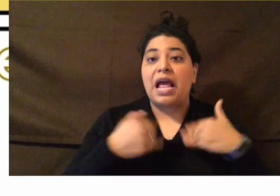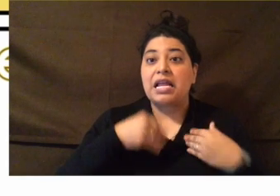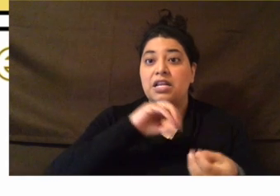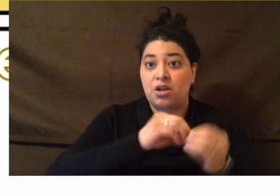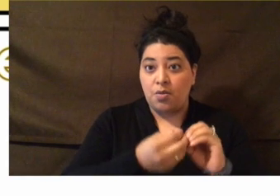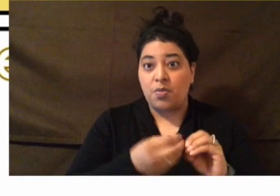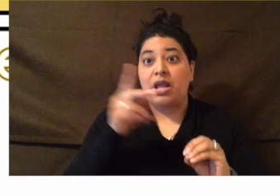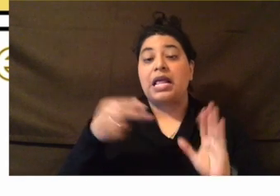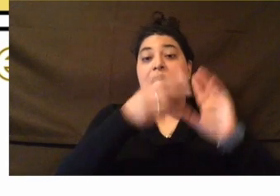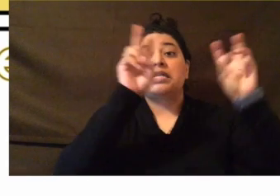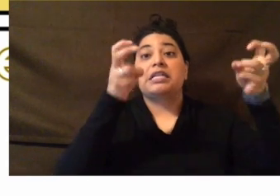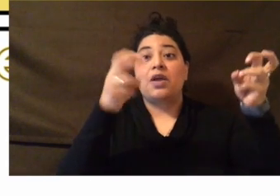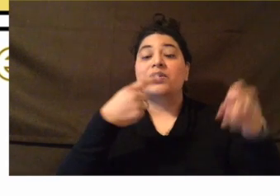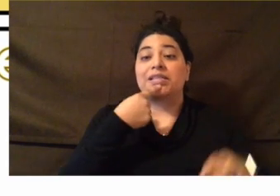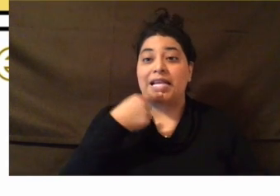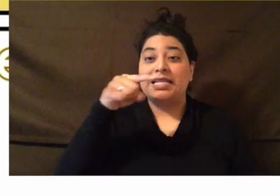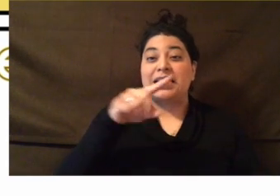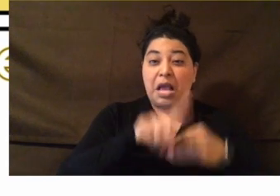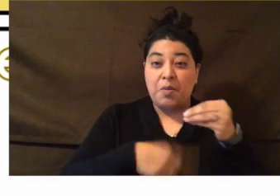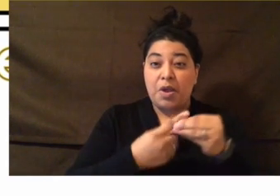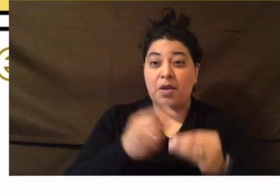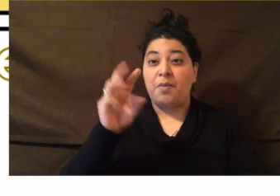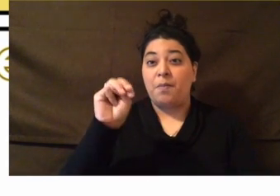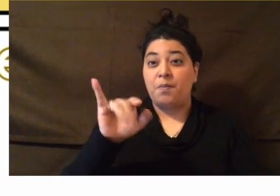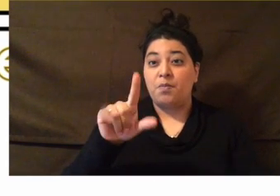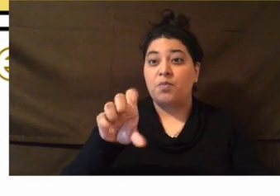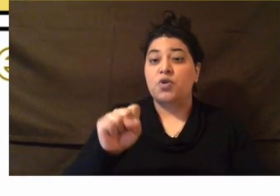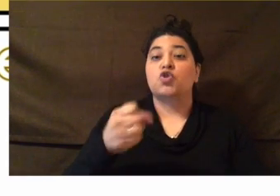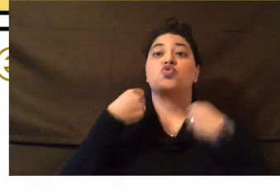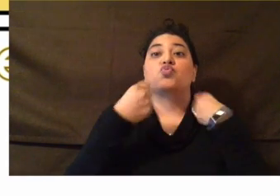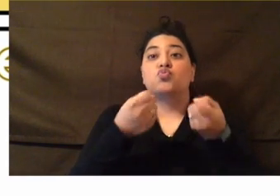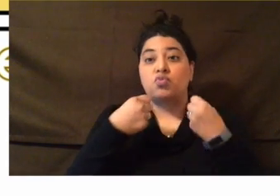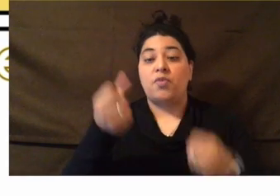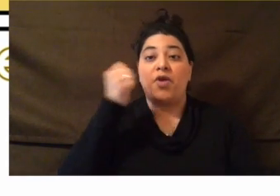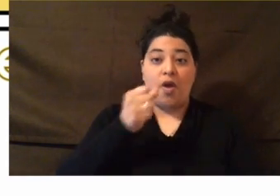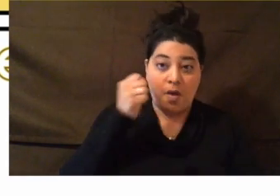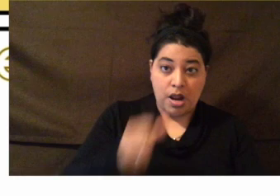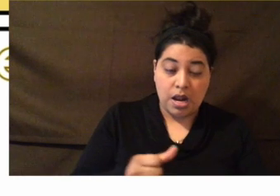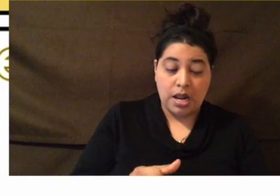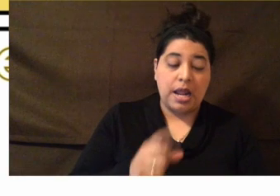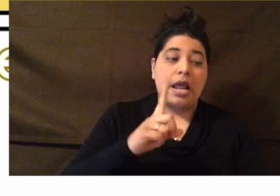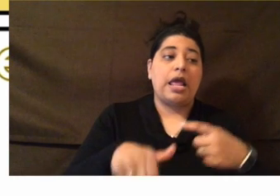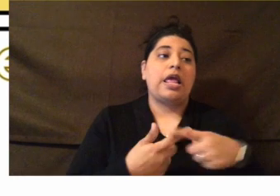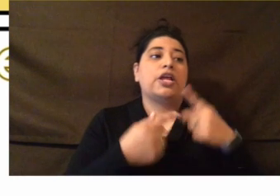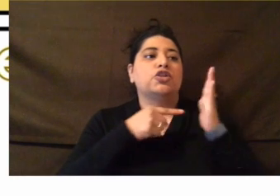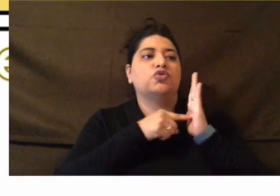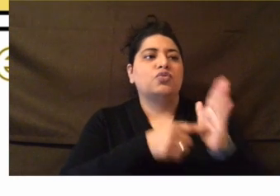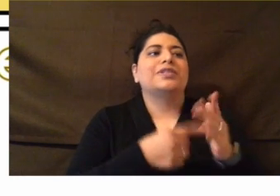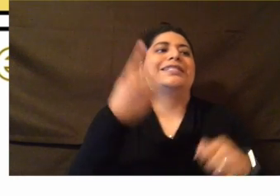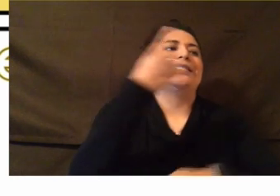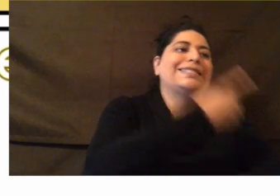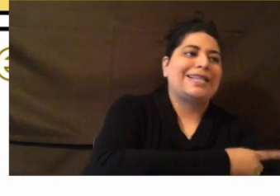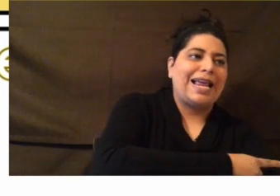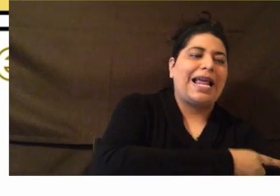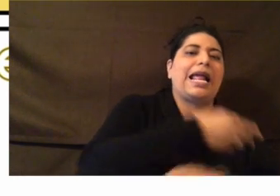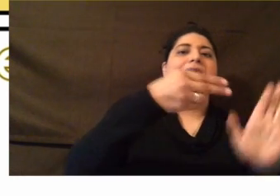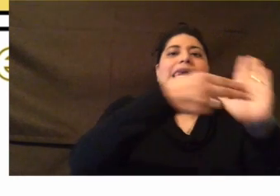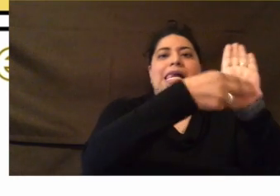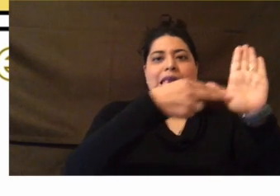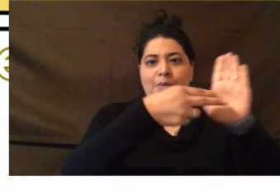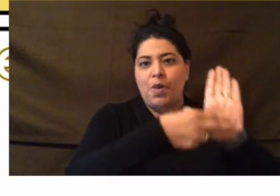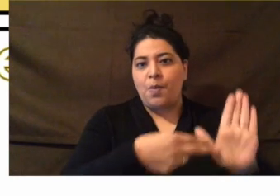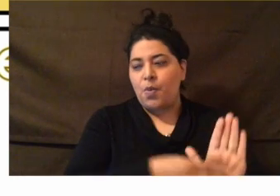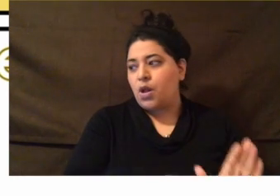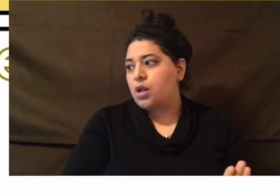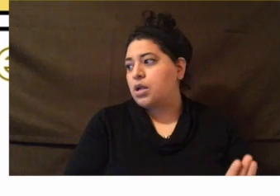that the title tells me that this is about miles driven per day. The day and the miles are labels.